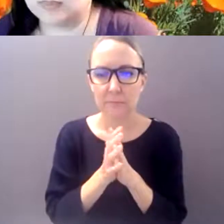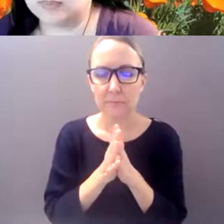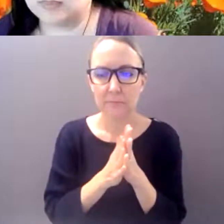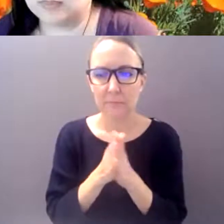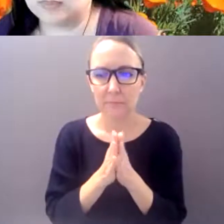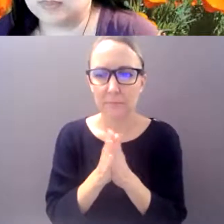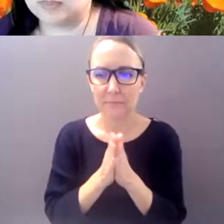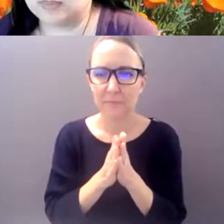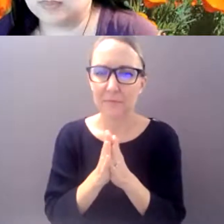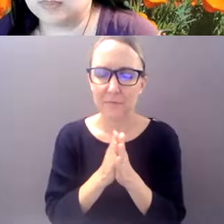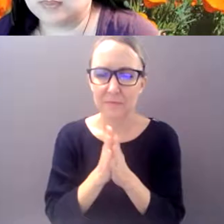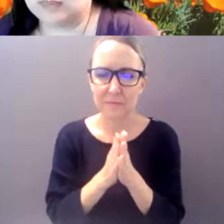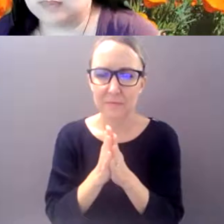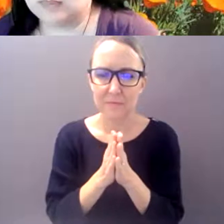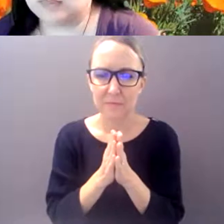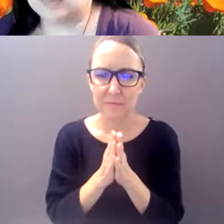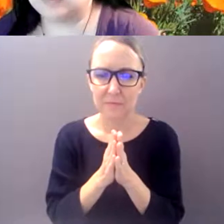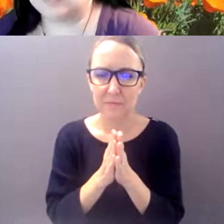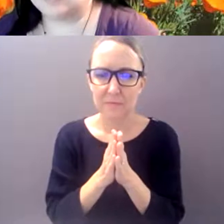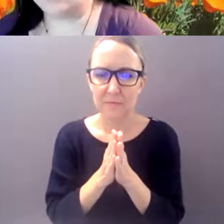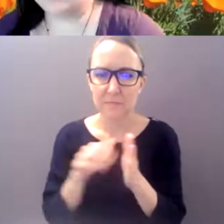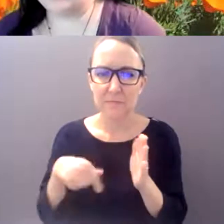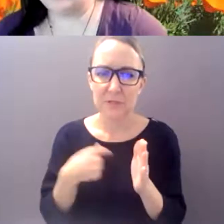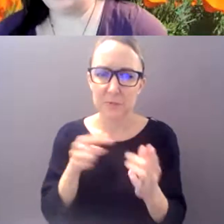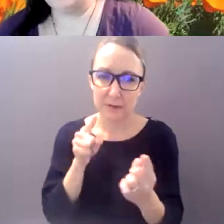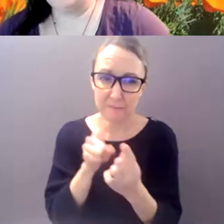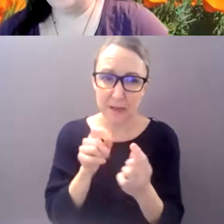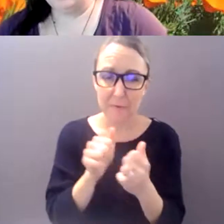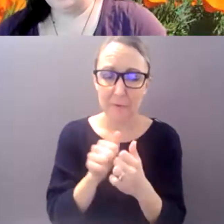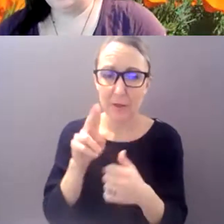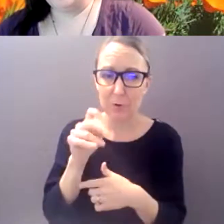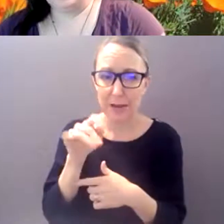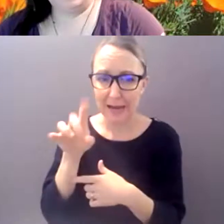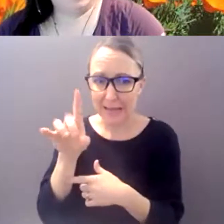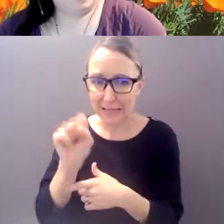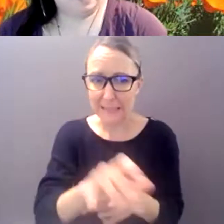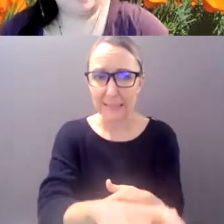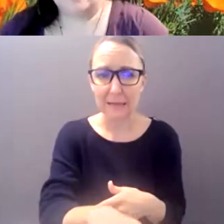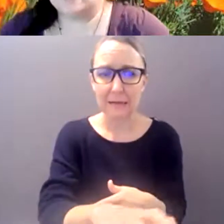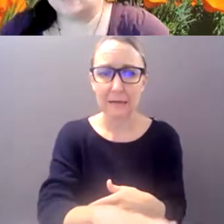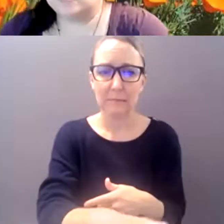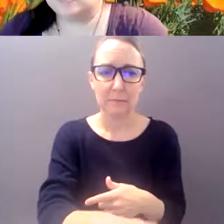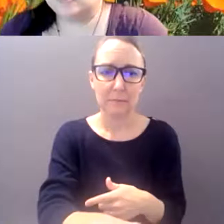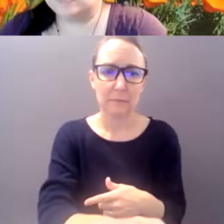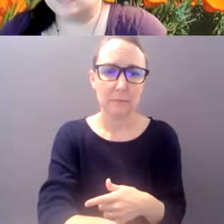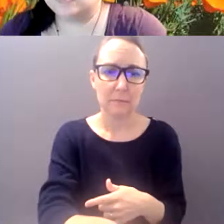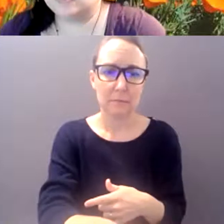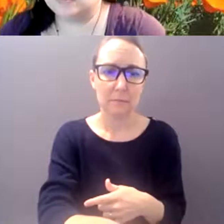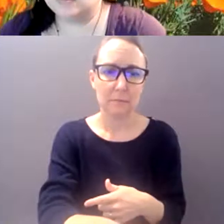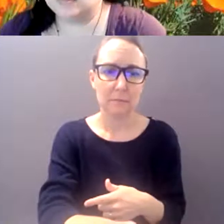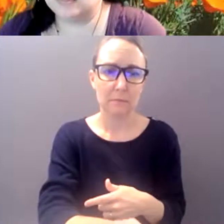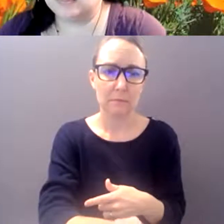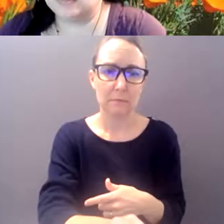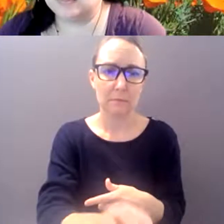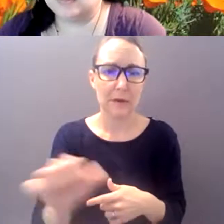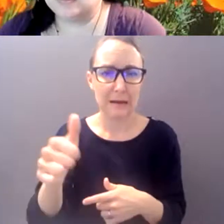questions we're starting to ask. We have met with Unitas and other referral providers, and we've really been sort